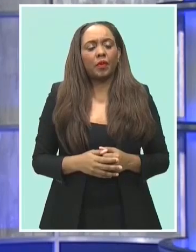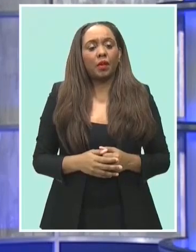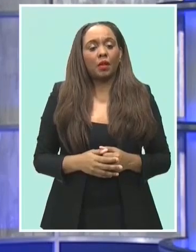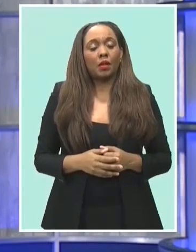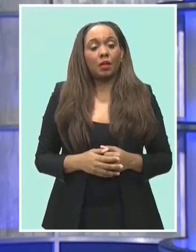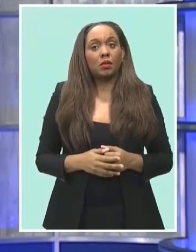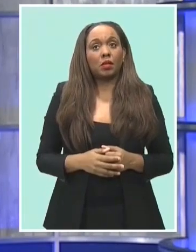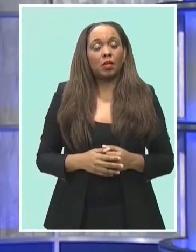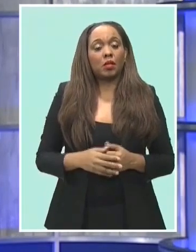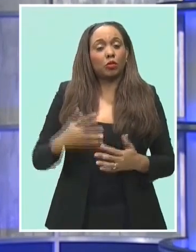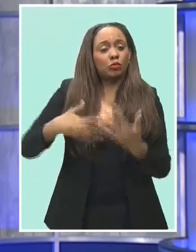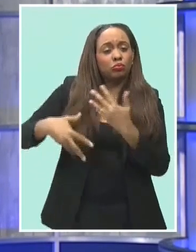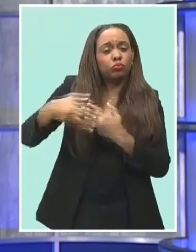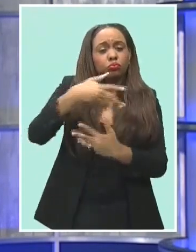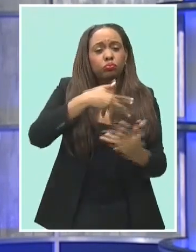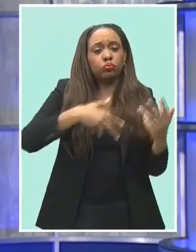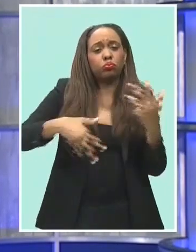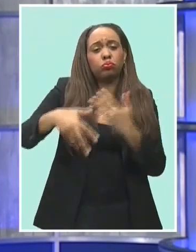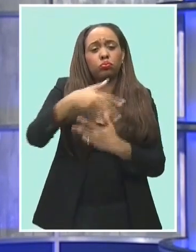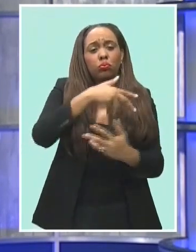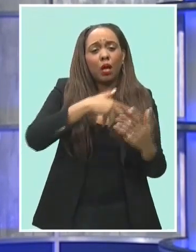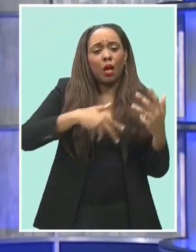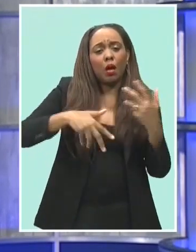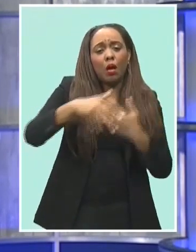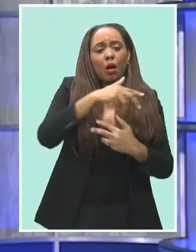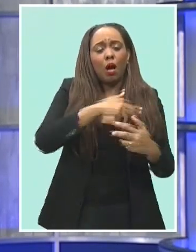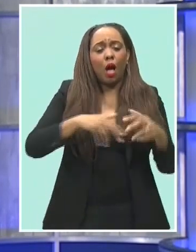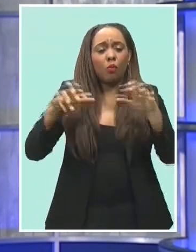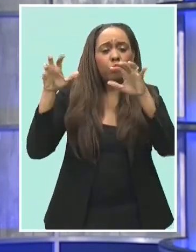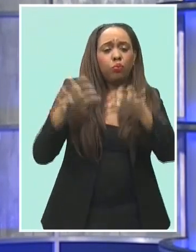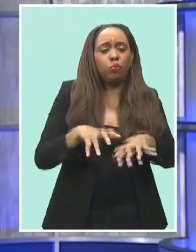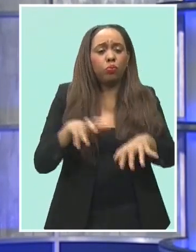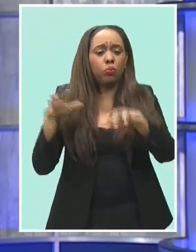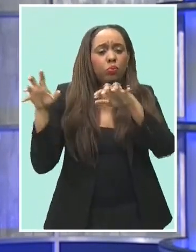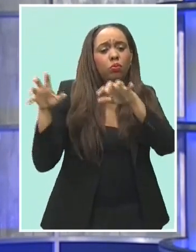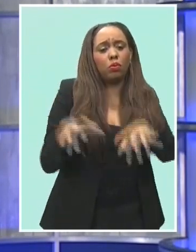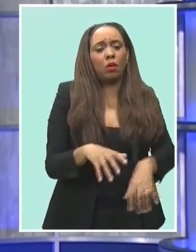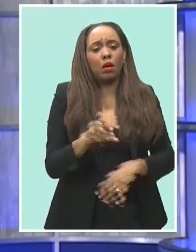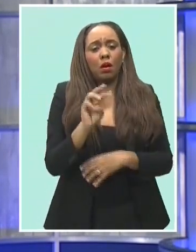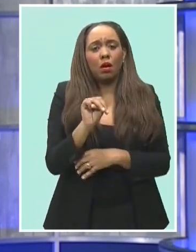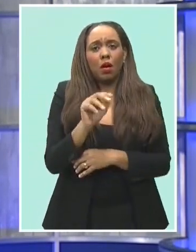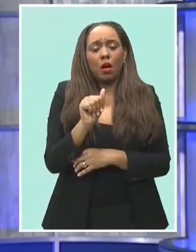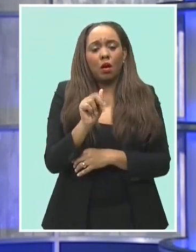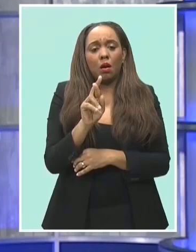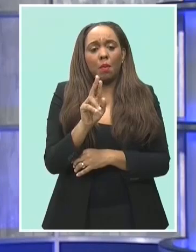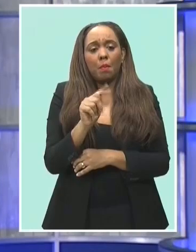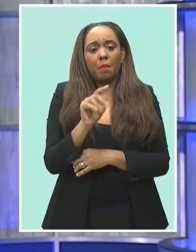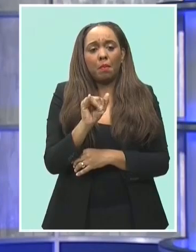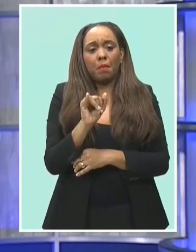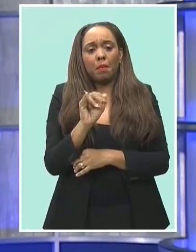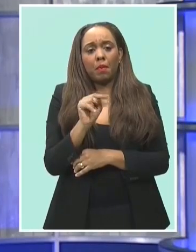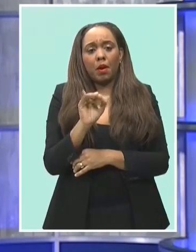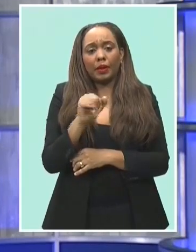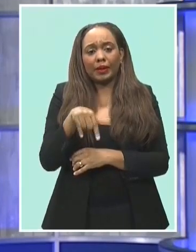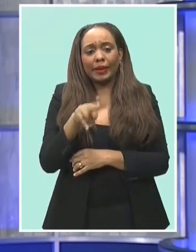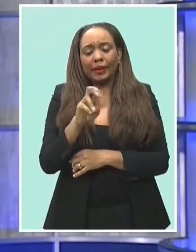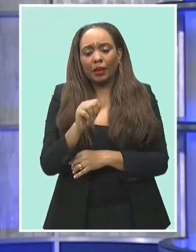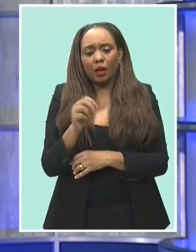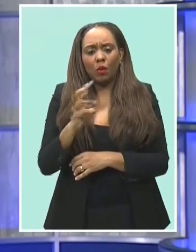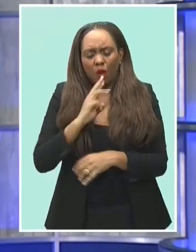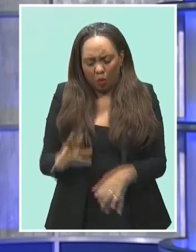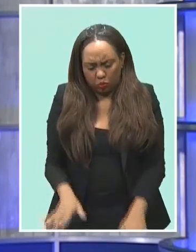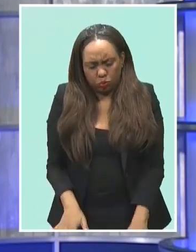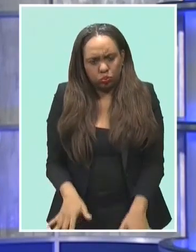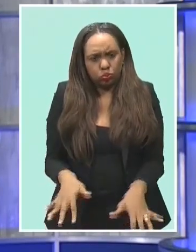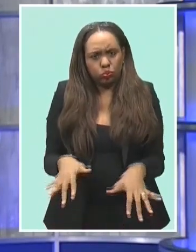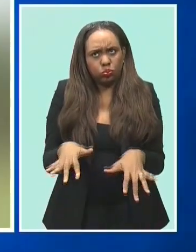the Windward Islands, it dumped copious amounts of rainfall across Martinique, triggering widespread flooding across the island. The center